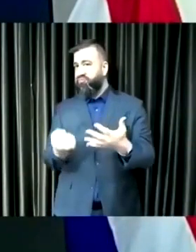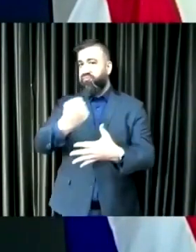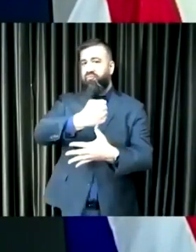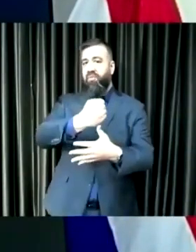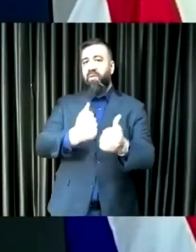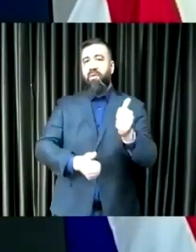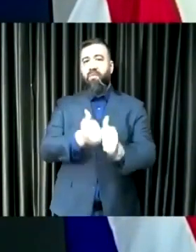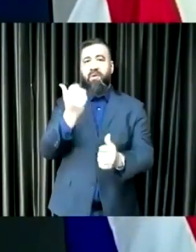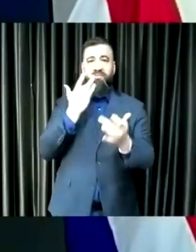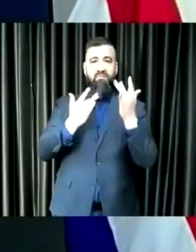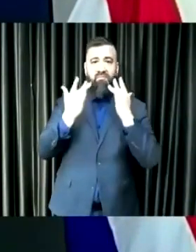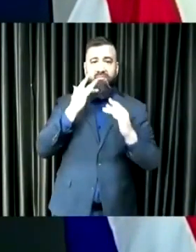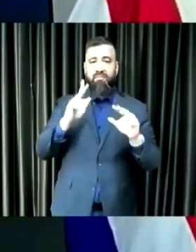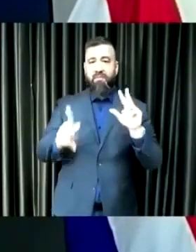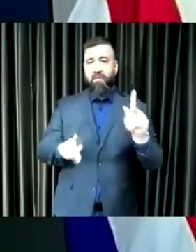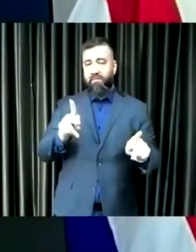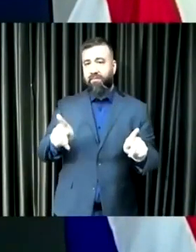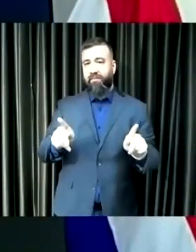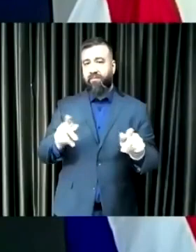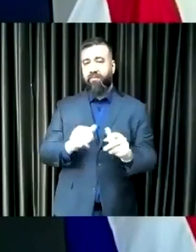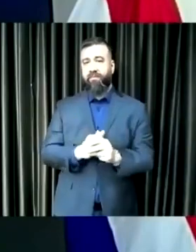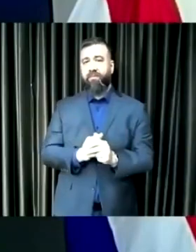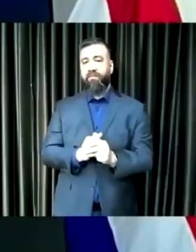in each tier for appointments.